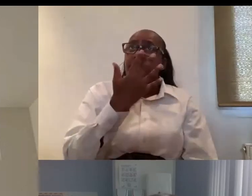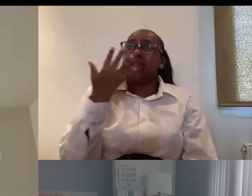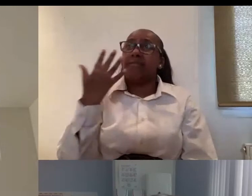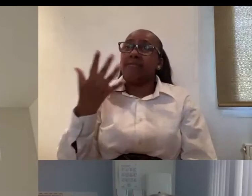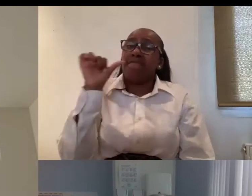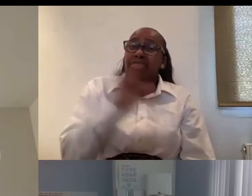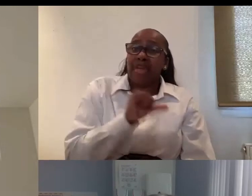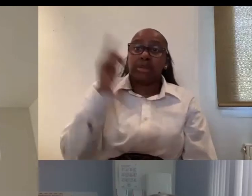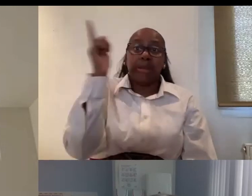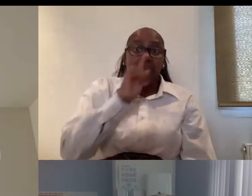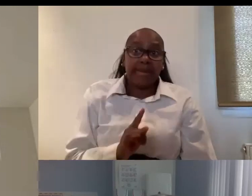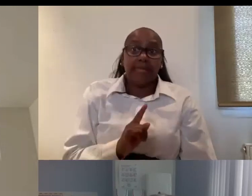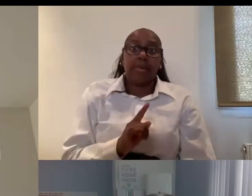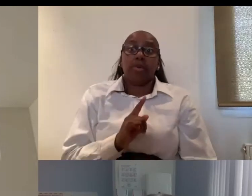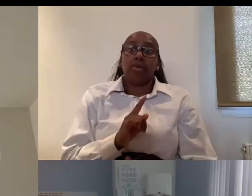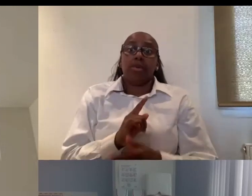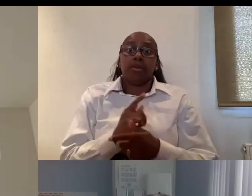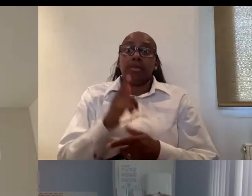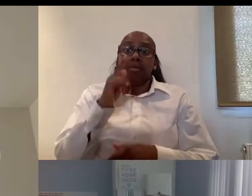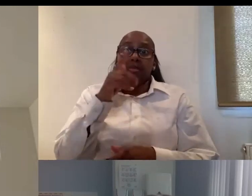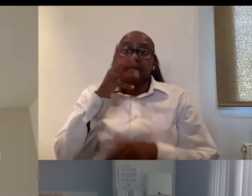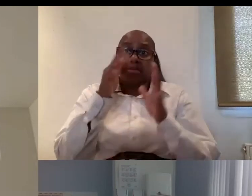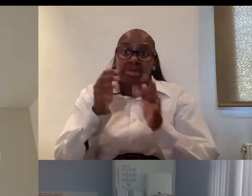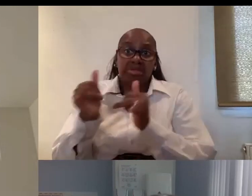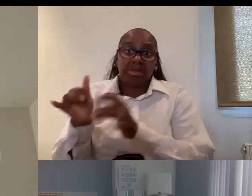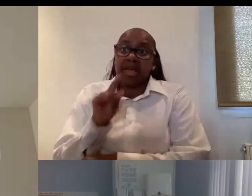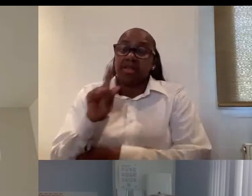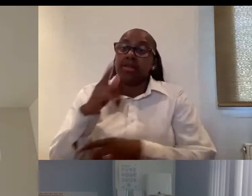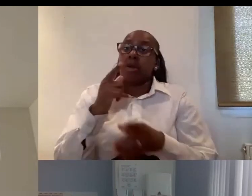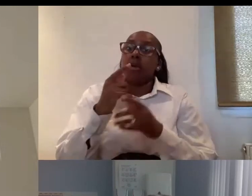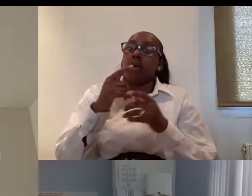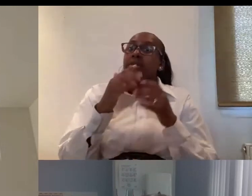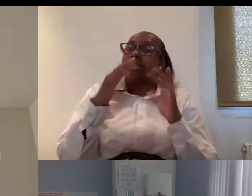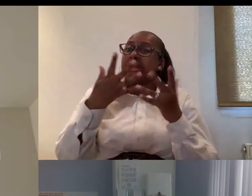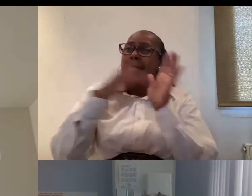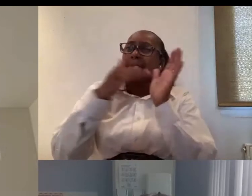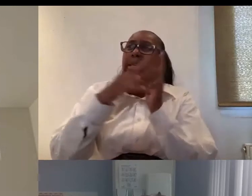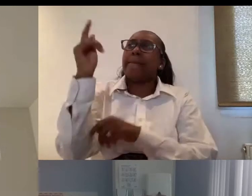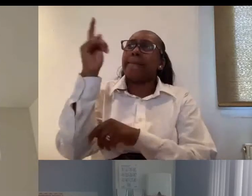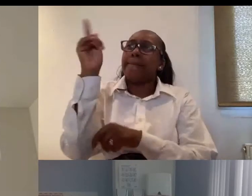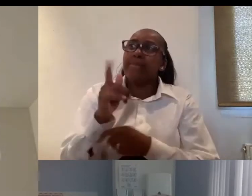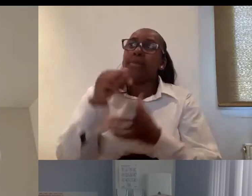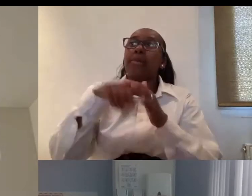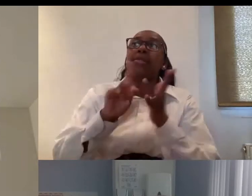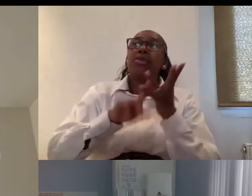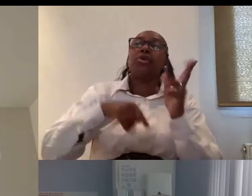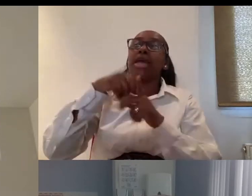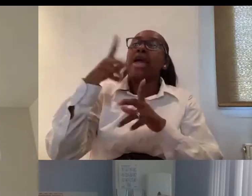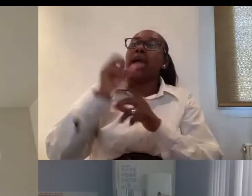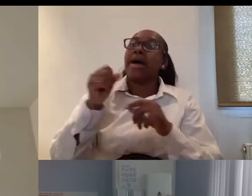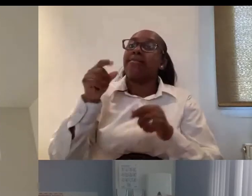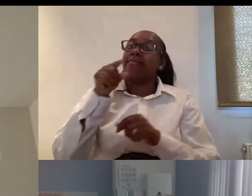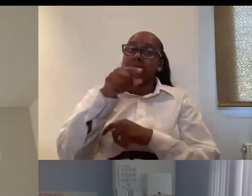55,000 people, nor in anybody who's had the vaccine to date, and obviously over 10 million people in the UK have. In